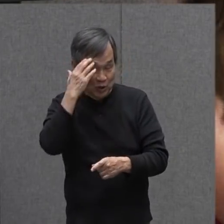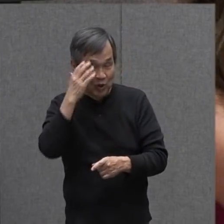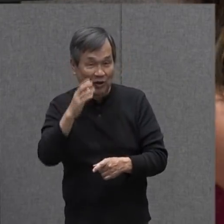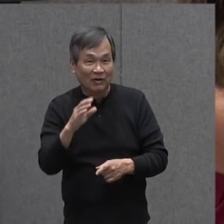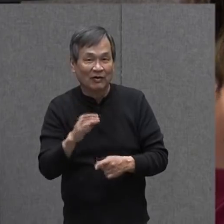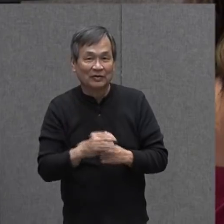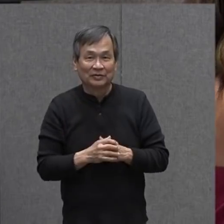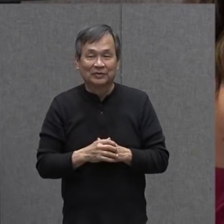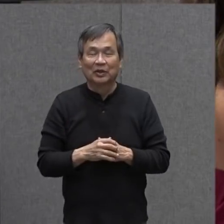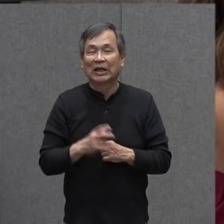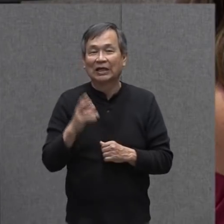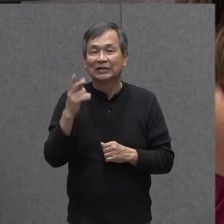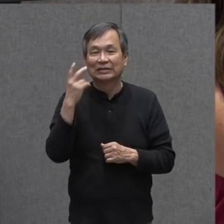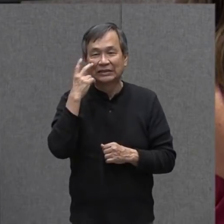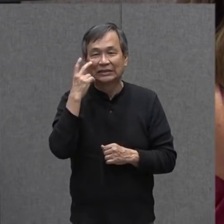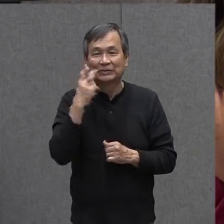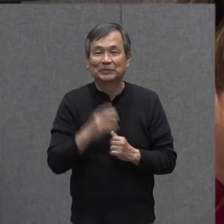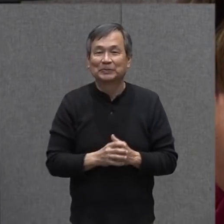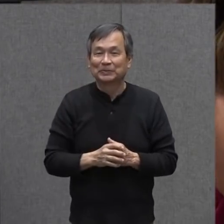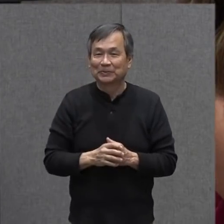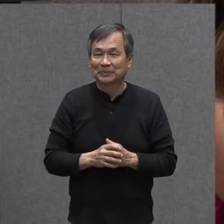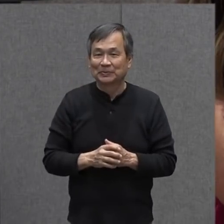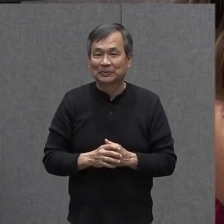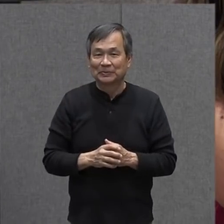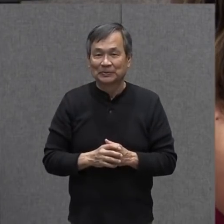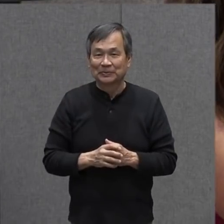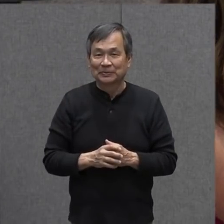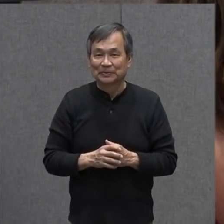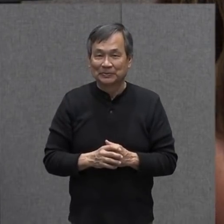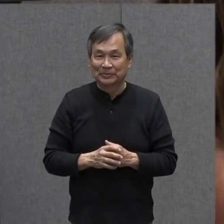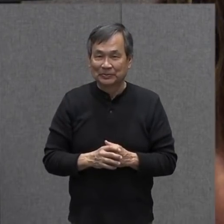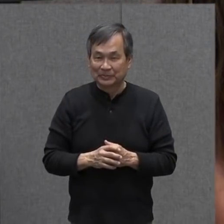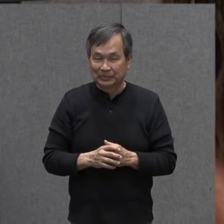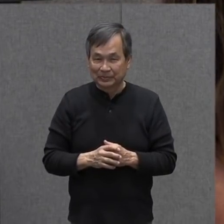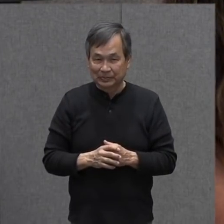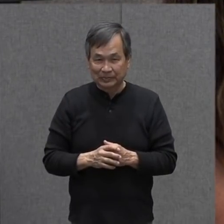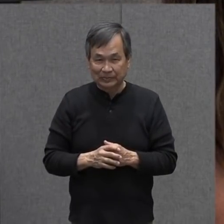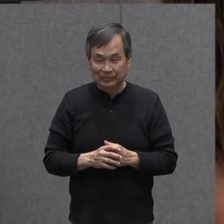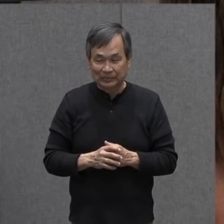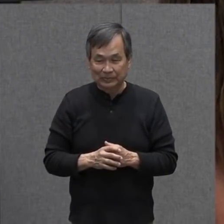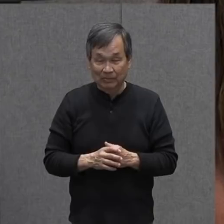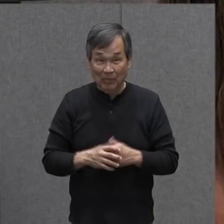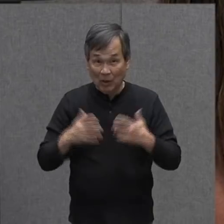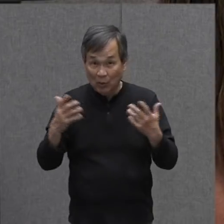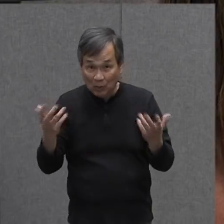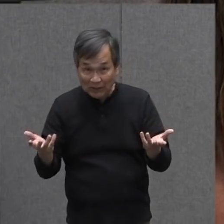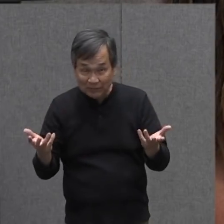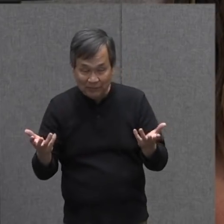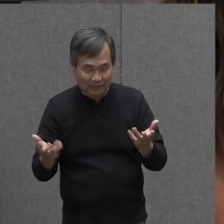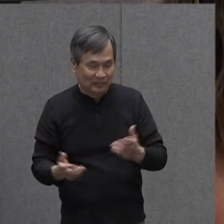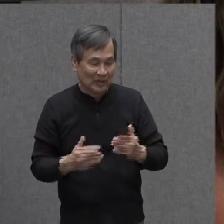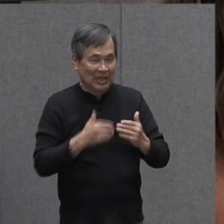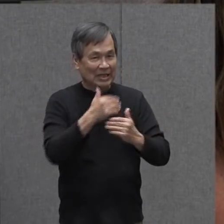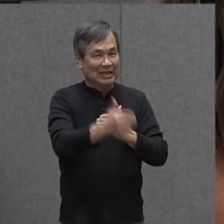seed. Now here comes in the tricky part. Now we're going to have to do some quick mental math